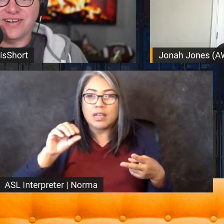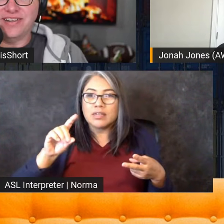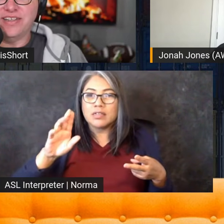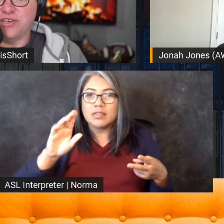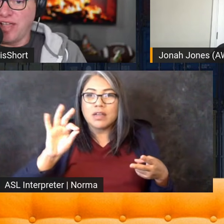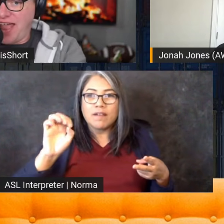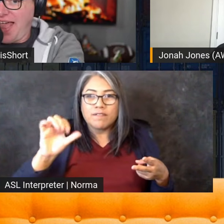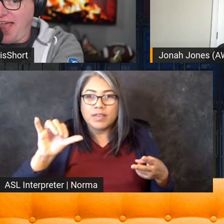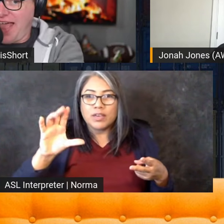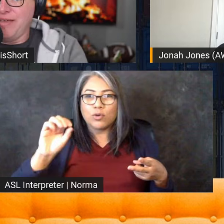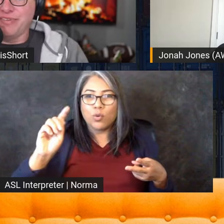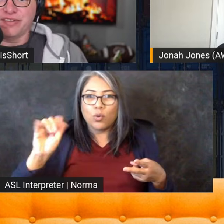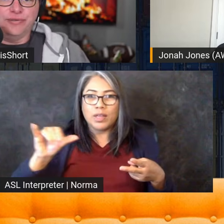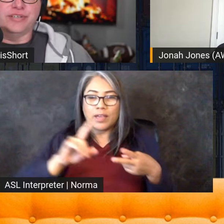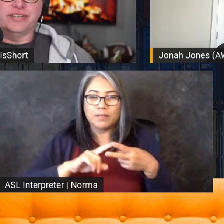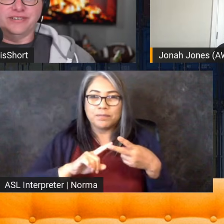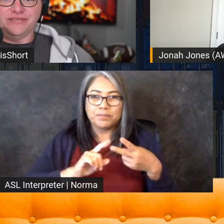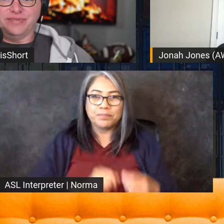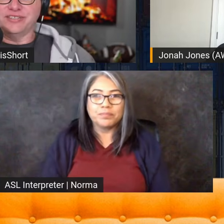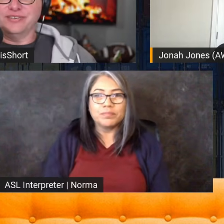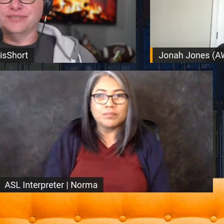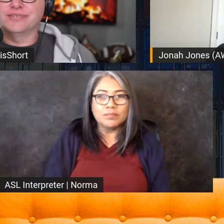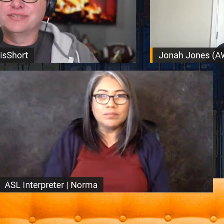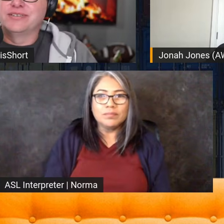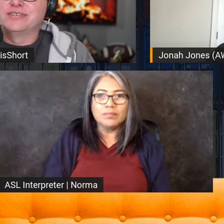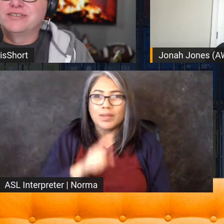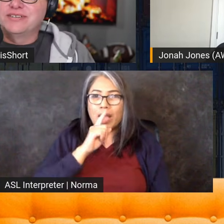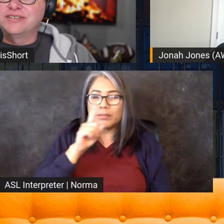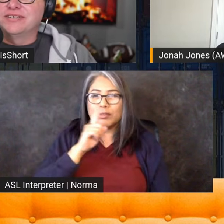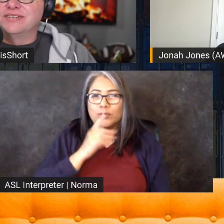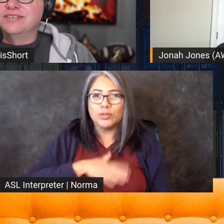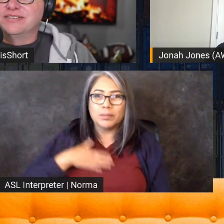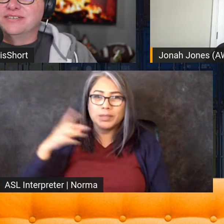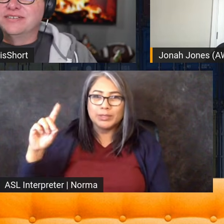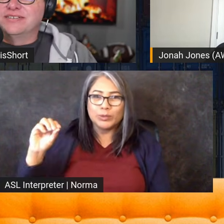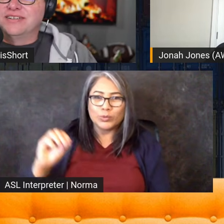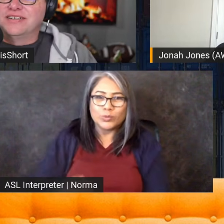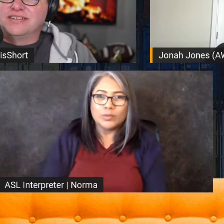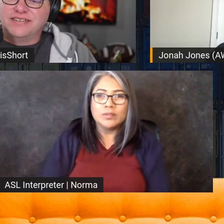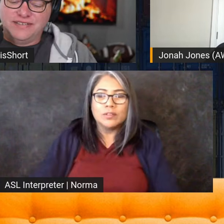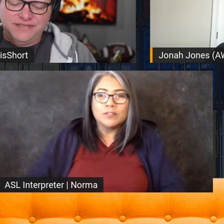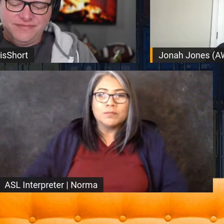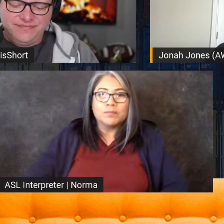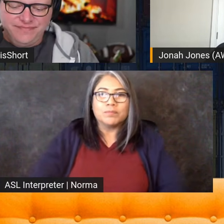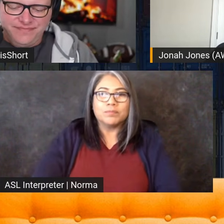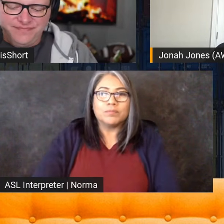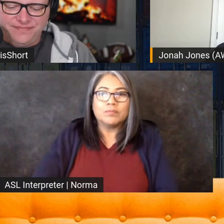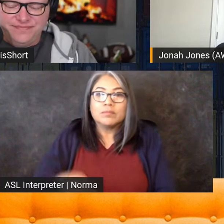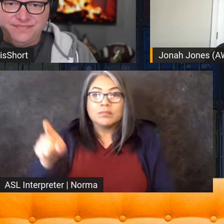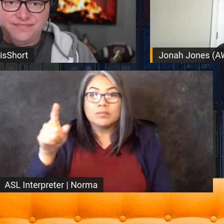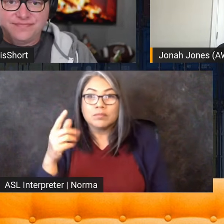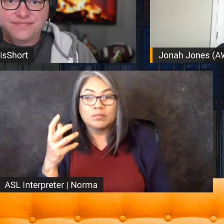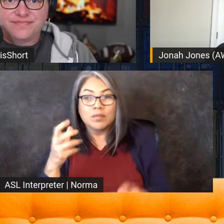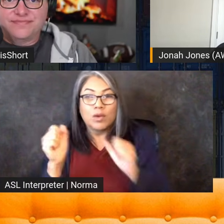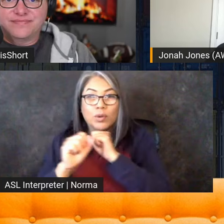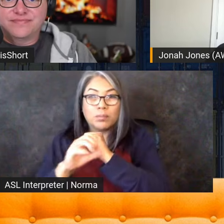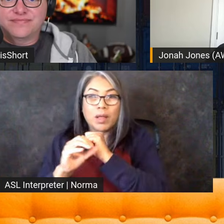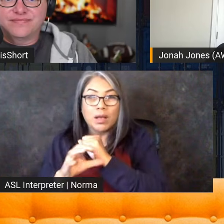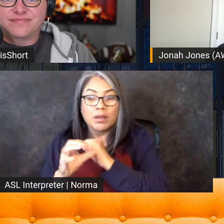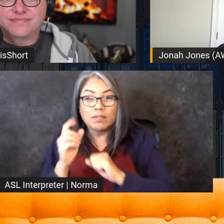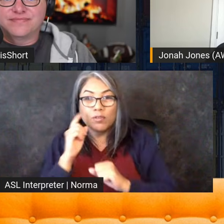I do a quick plug for our Absolutely. GitHub repo? Please do. Yeah. So if you have a minute, if you go over there and